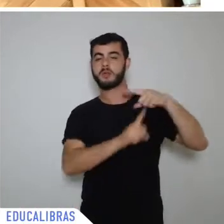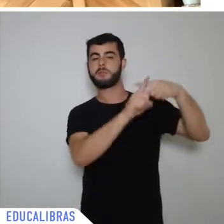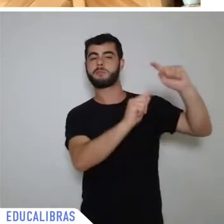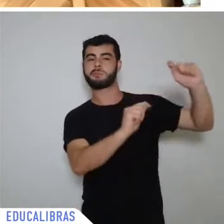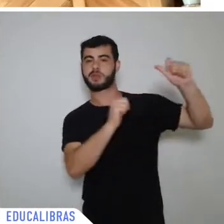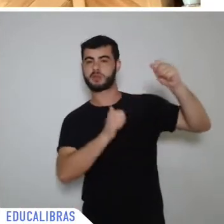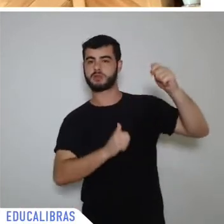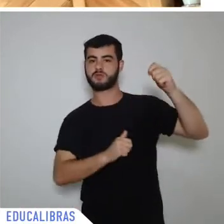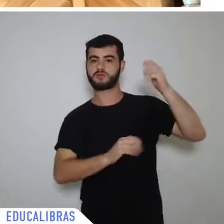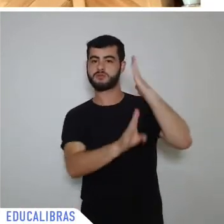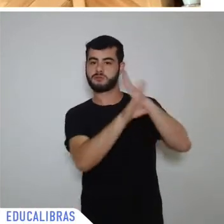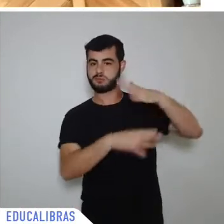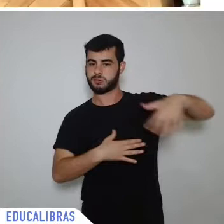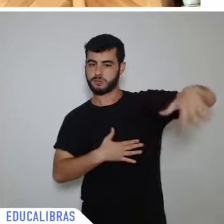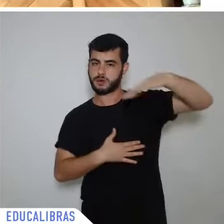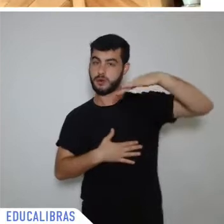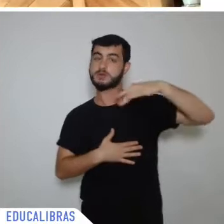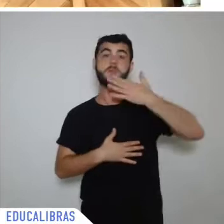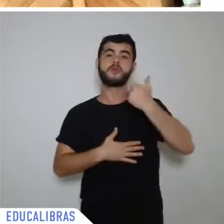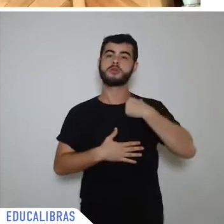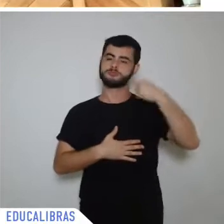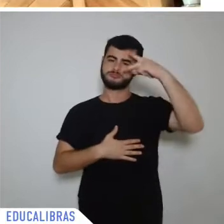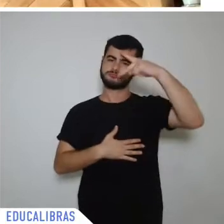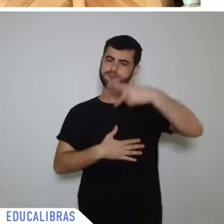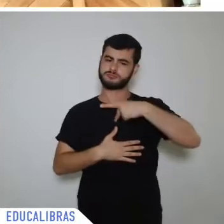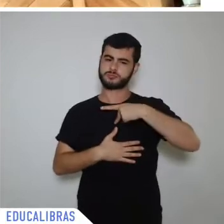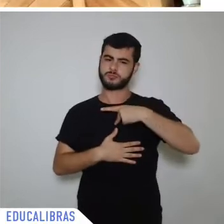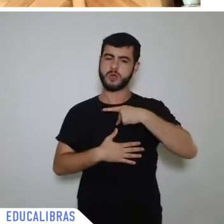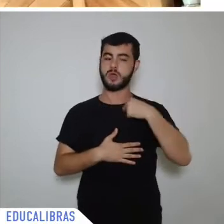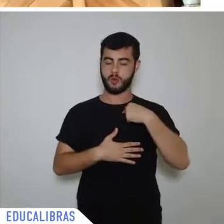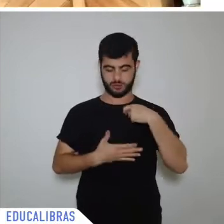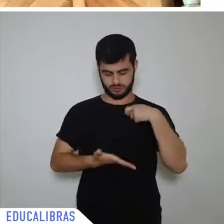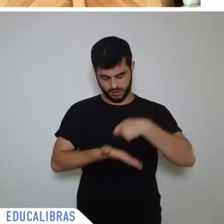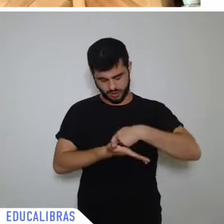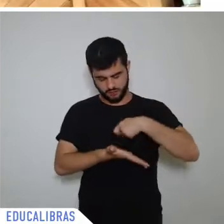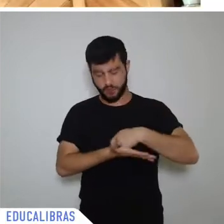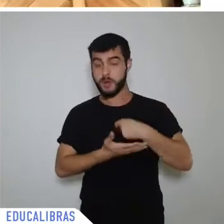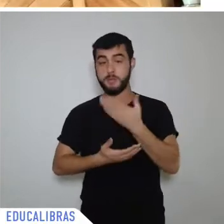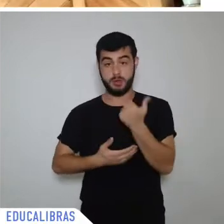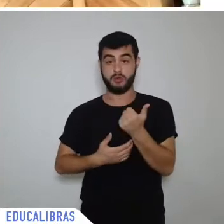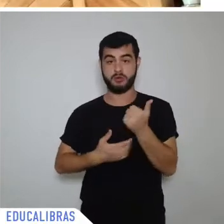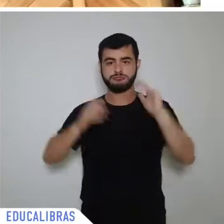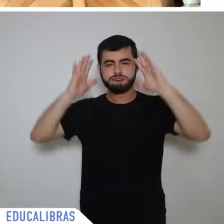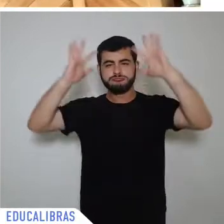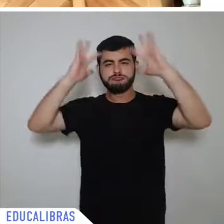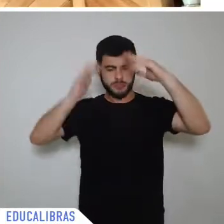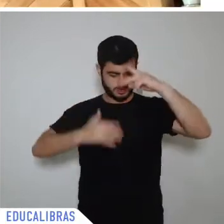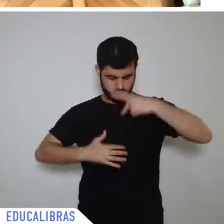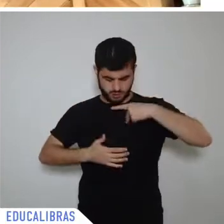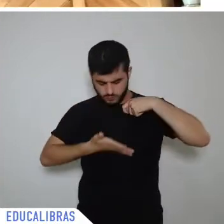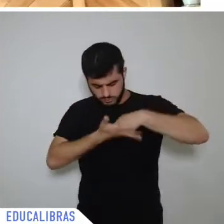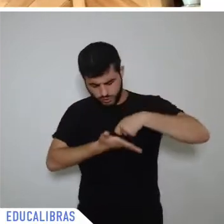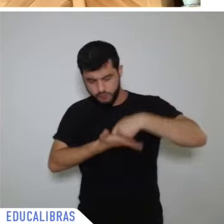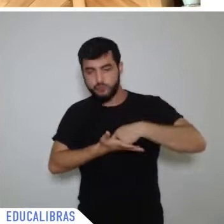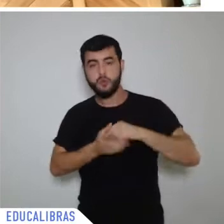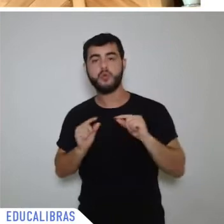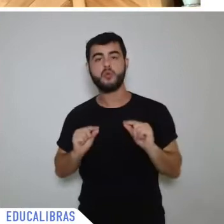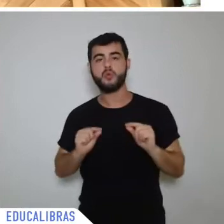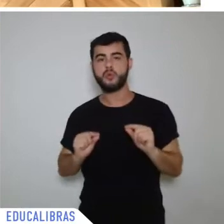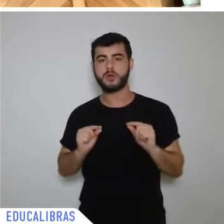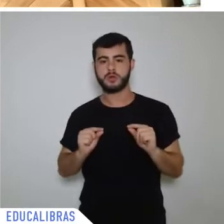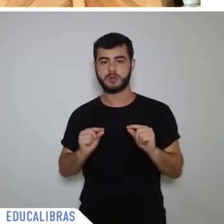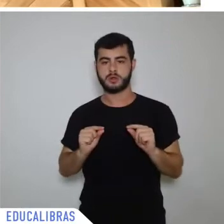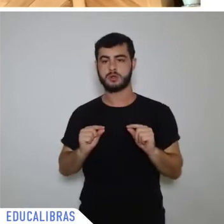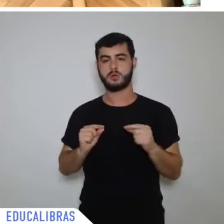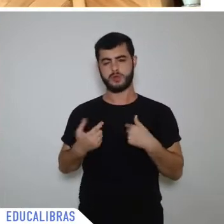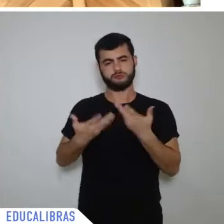benefits from this contract, I would say, what would be my duty? When I say I